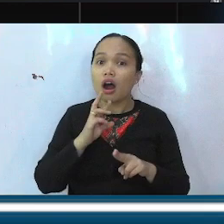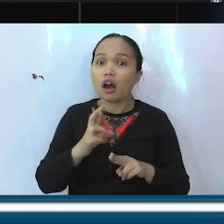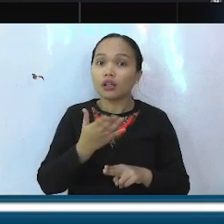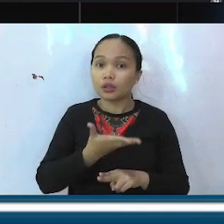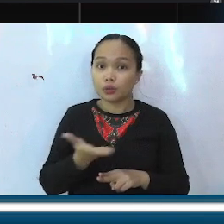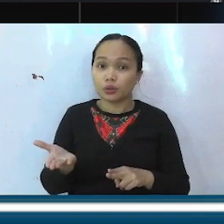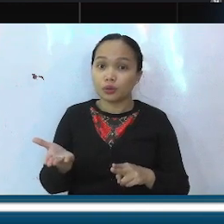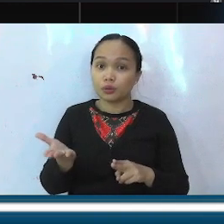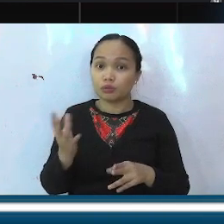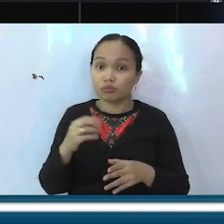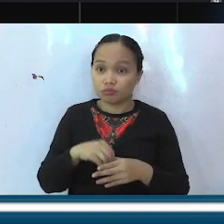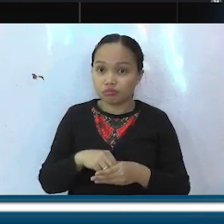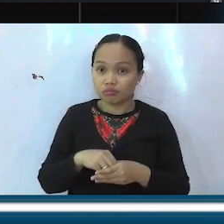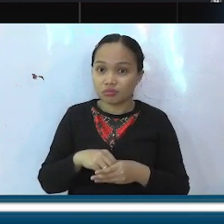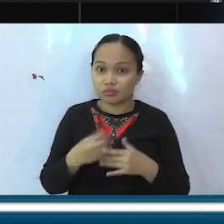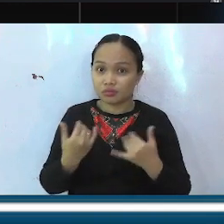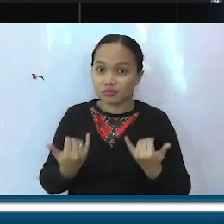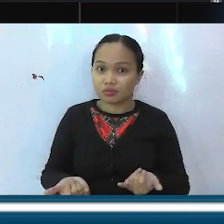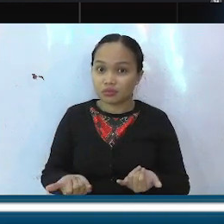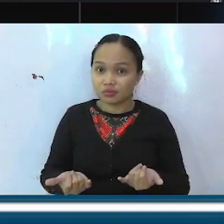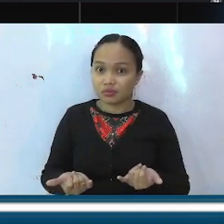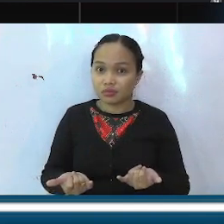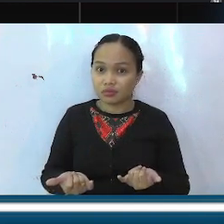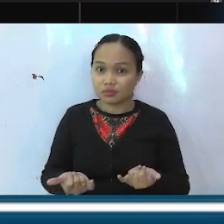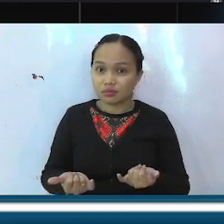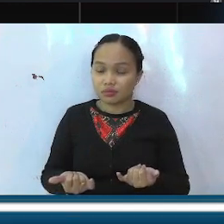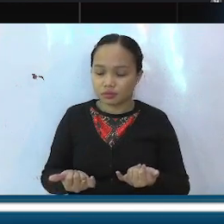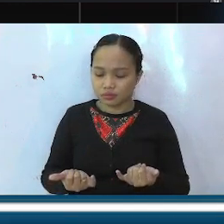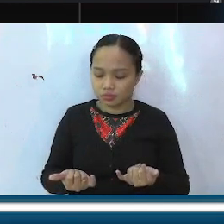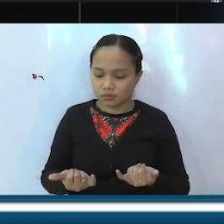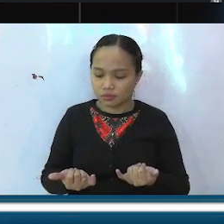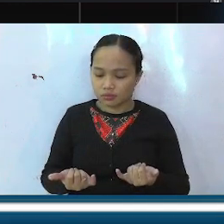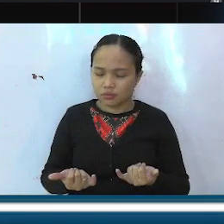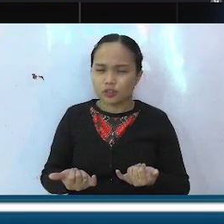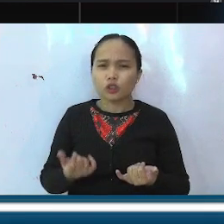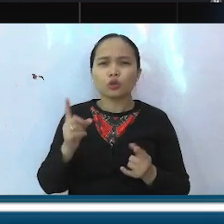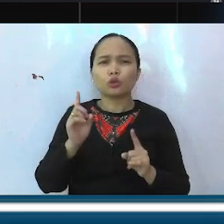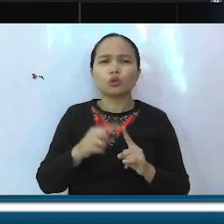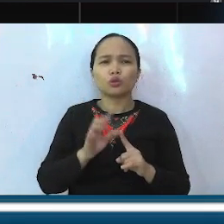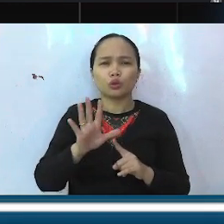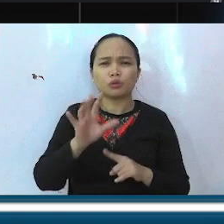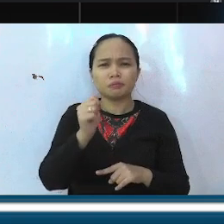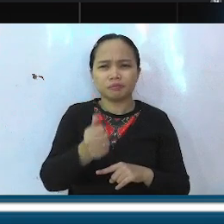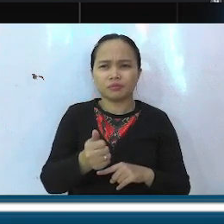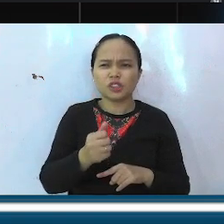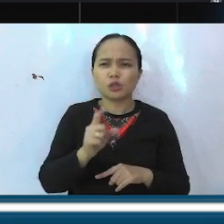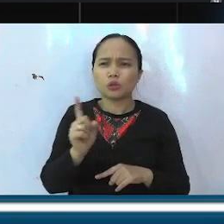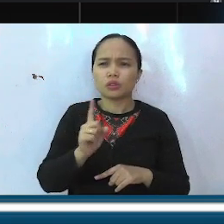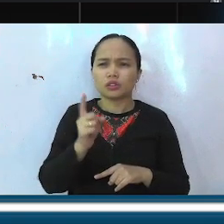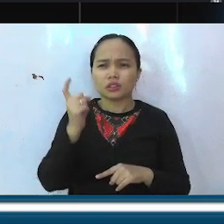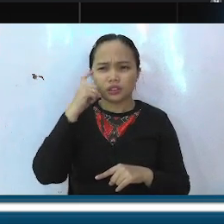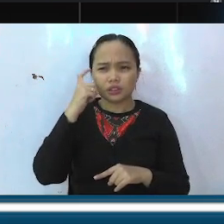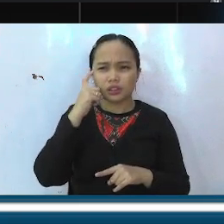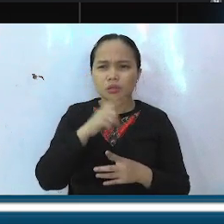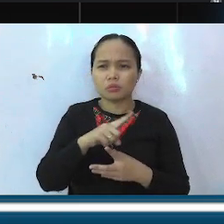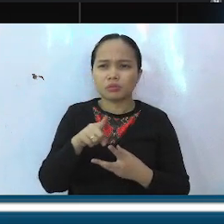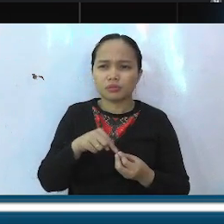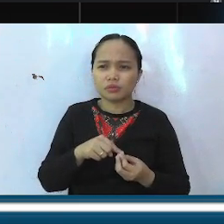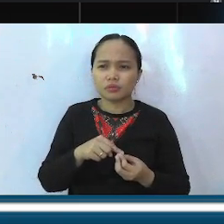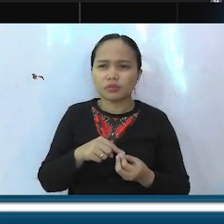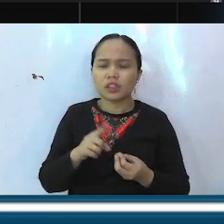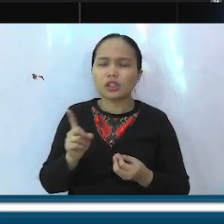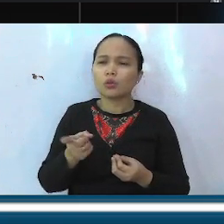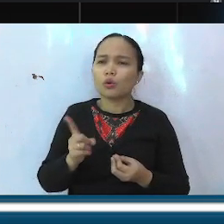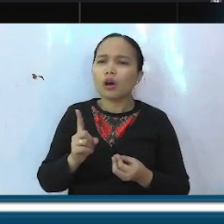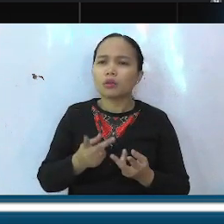want you to think to yourself. Yeah, that's right. I want right. you to think about that's it good. Yourself. Amen. So right now, to yourself. Yeah. I want you to think about